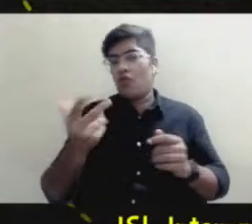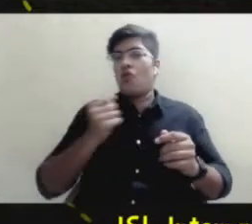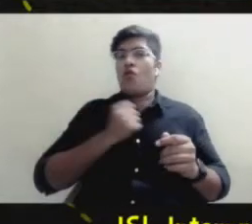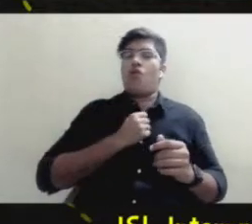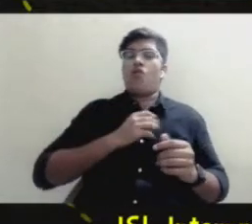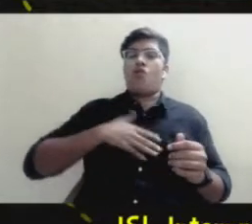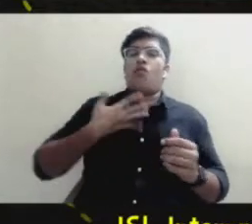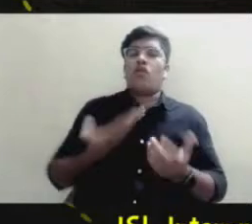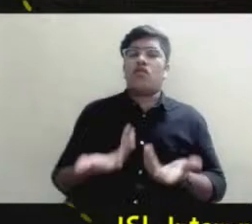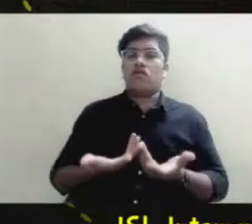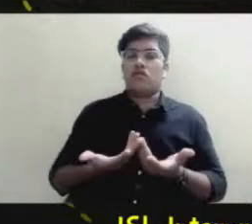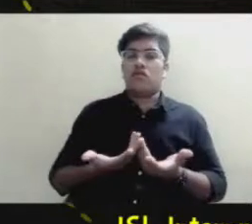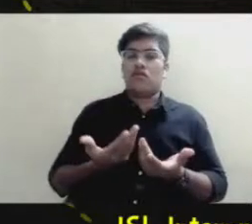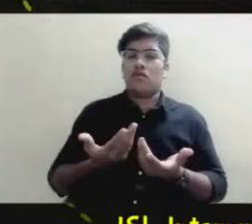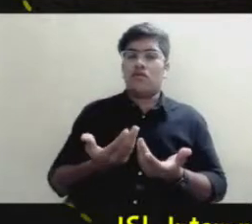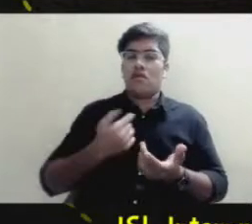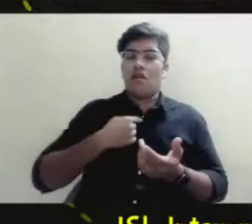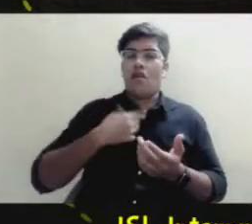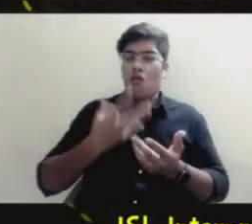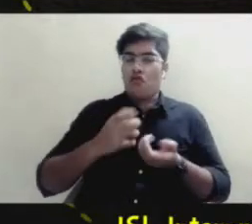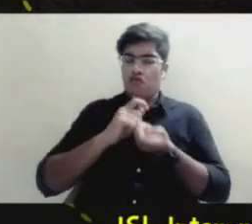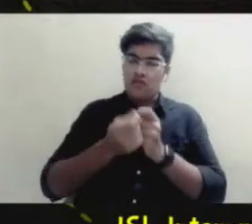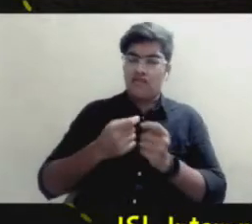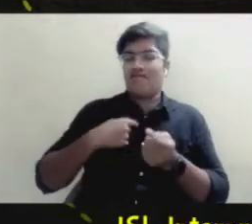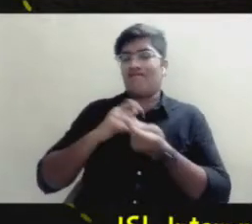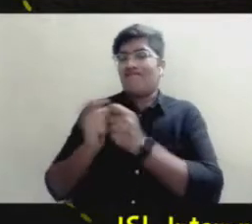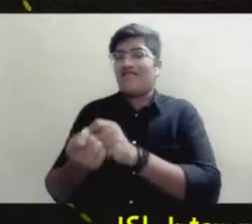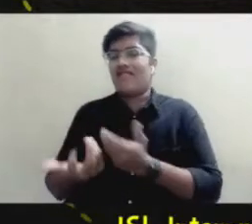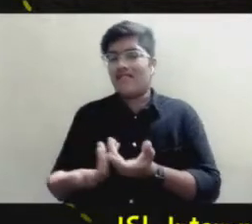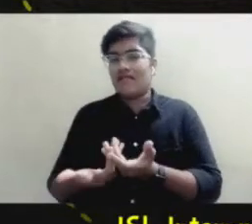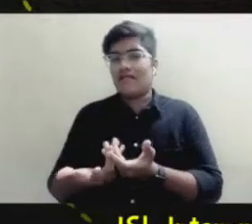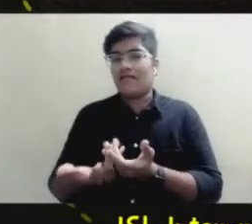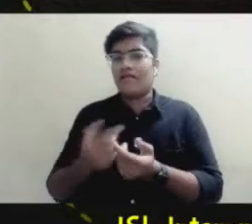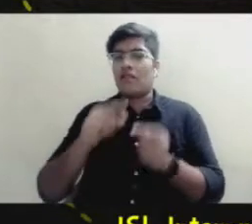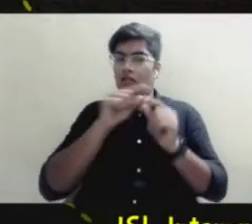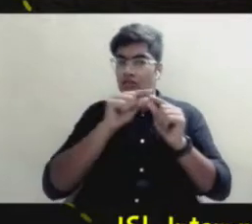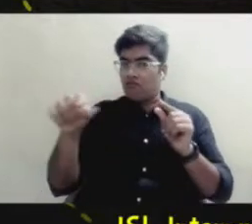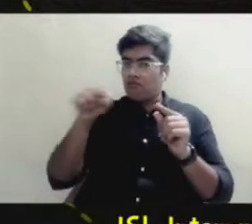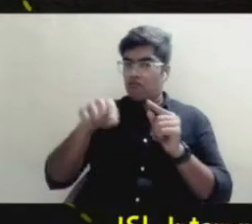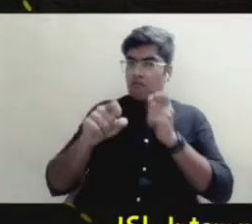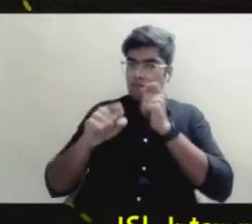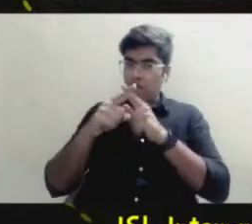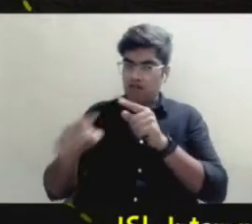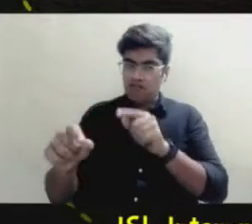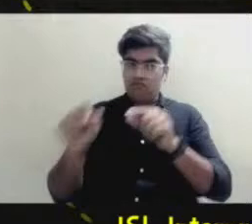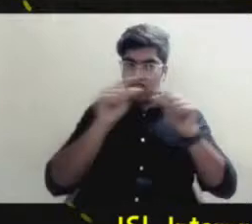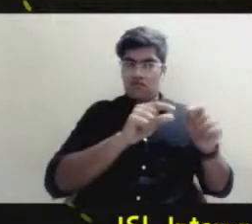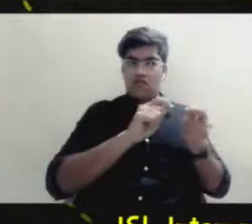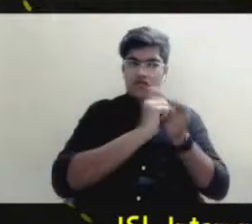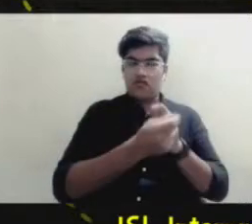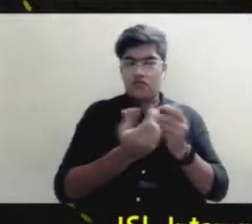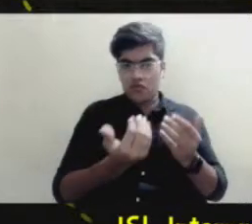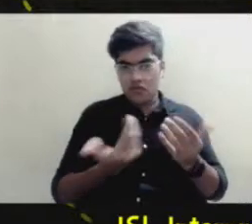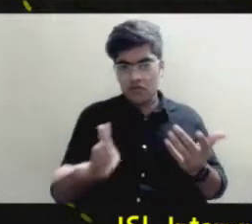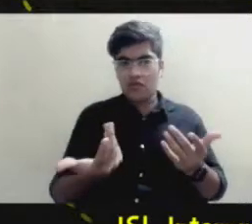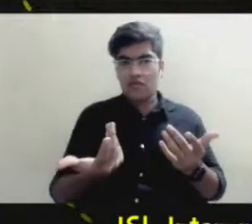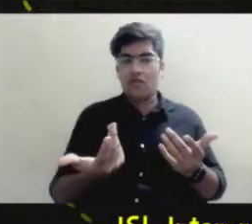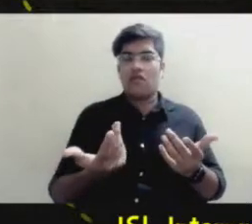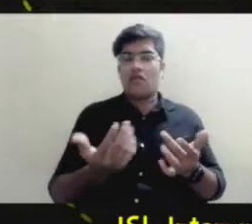else, or perhaps even there are other lyrics which are often they start a debate about misogyny, for